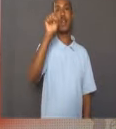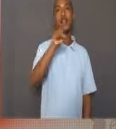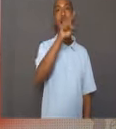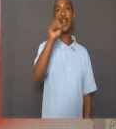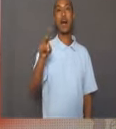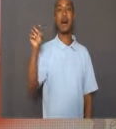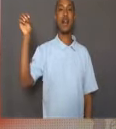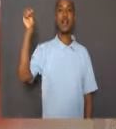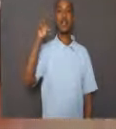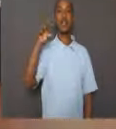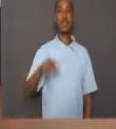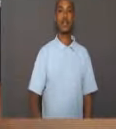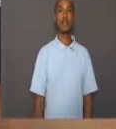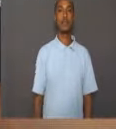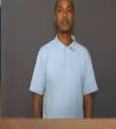gamma rays.